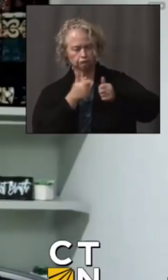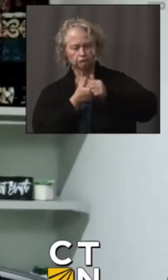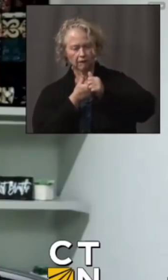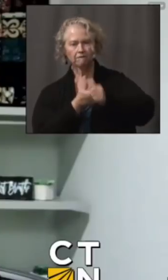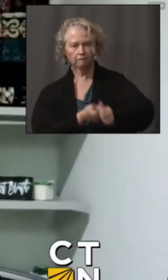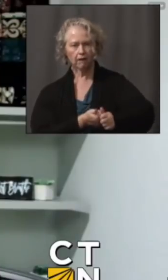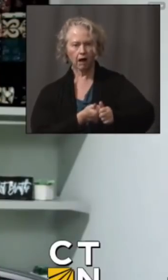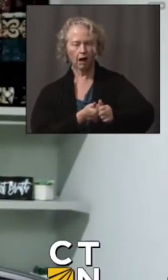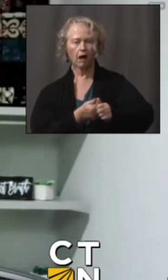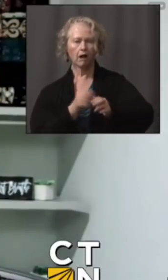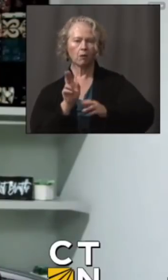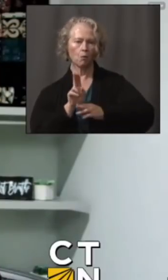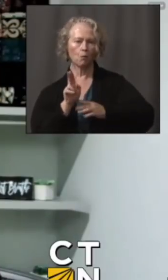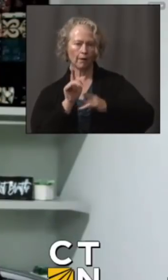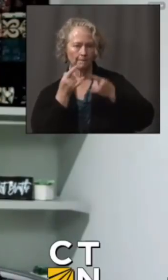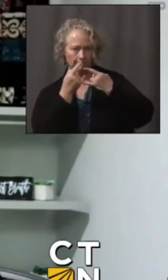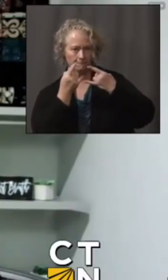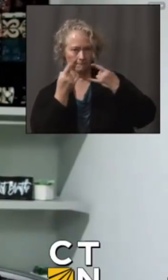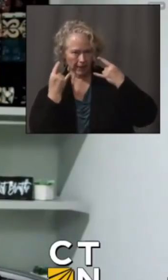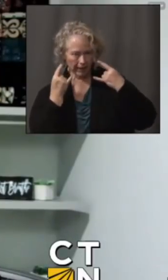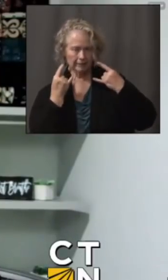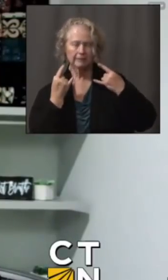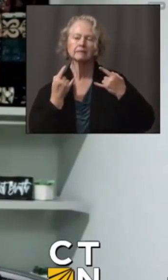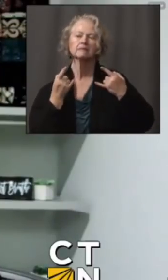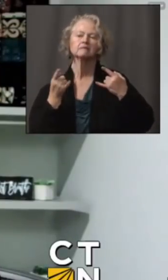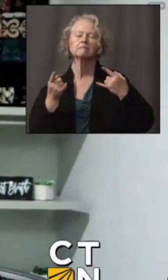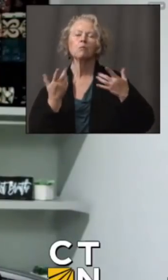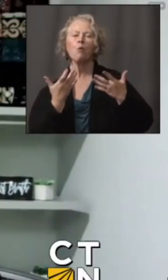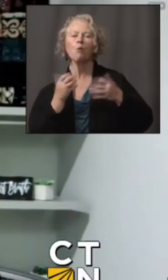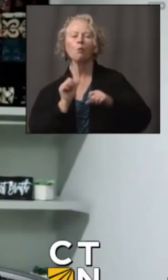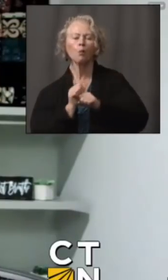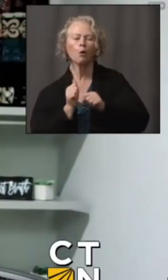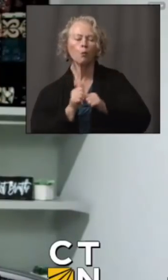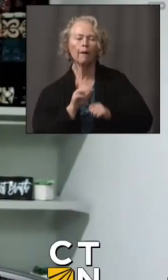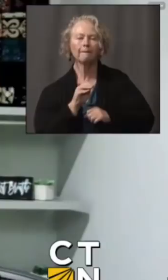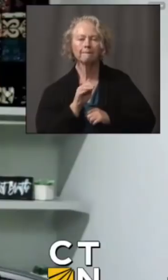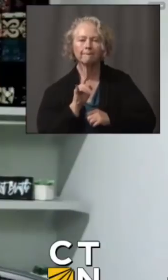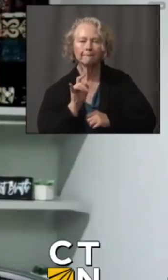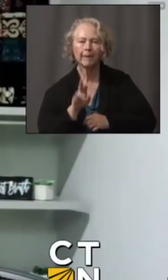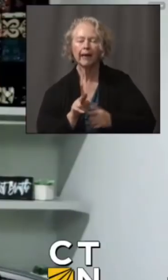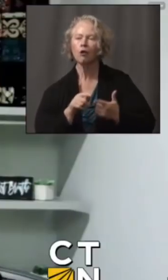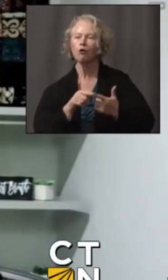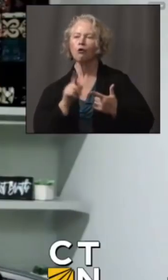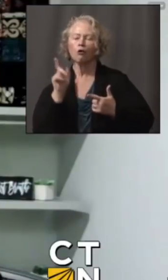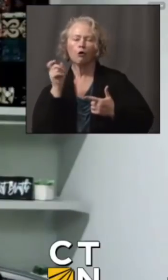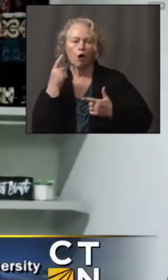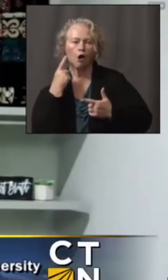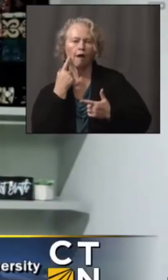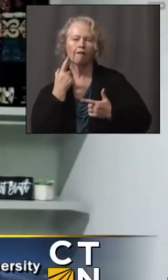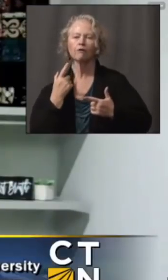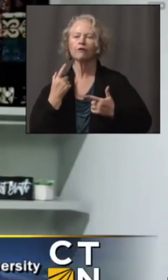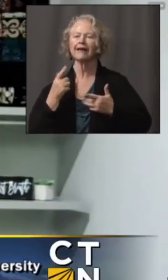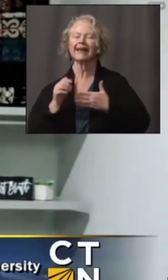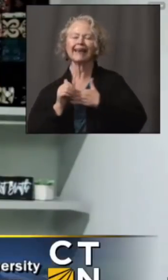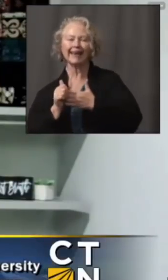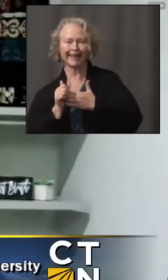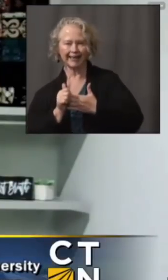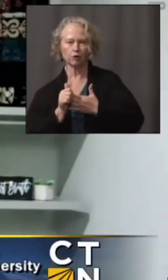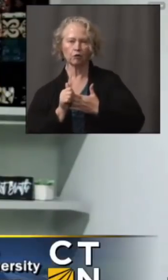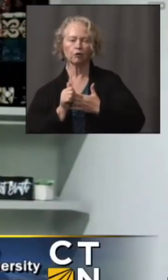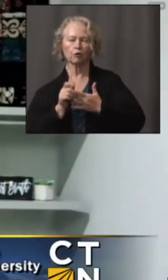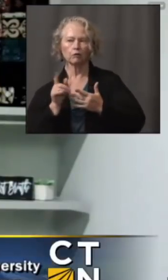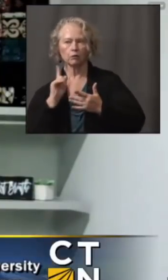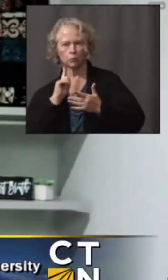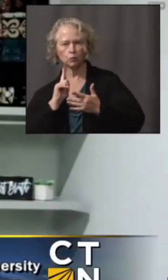wearing standards, and wants to work with mayors and governors and other leaders on that front.